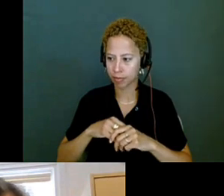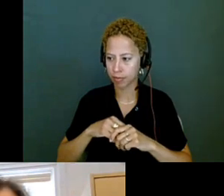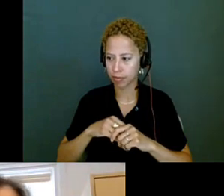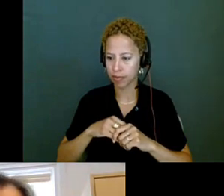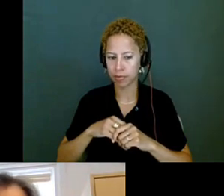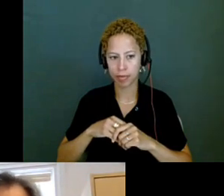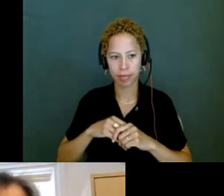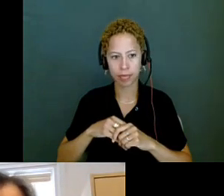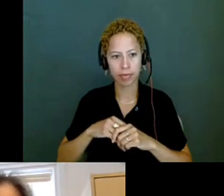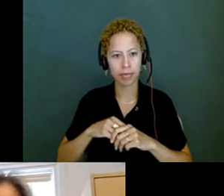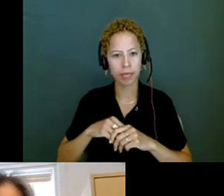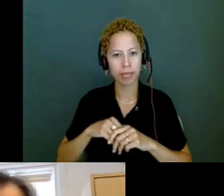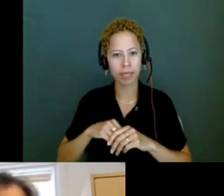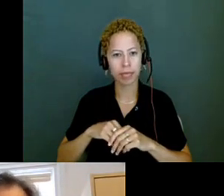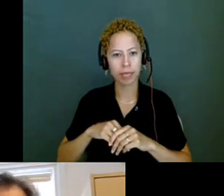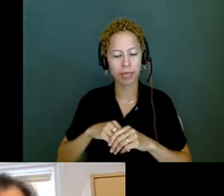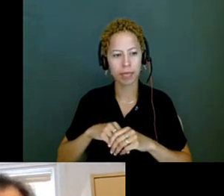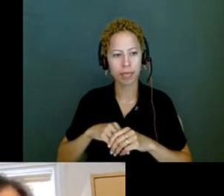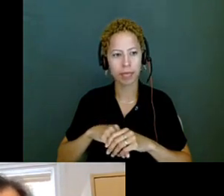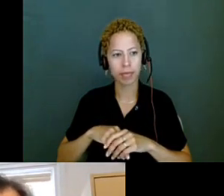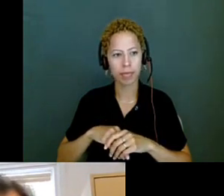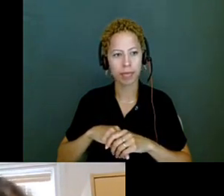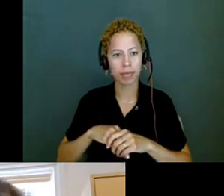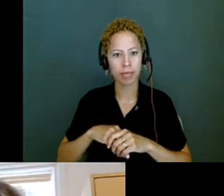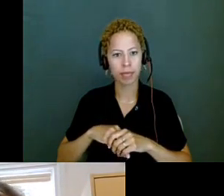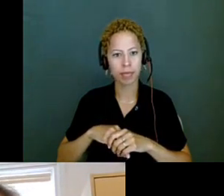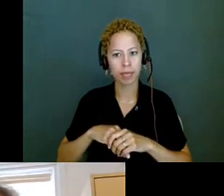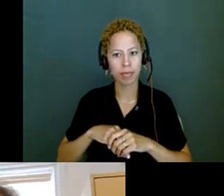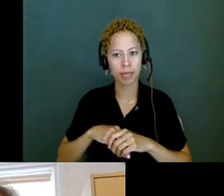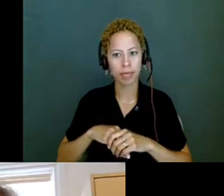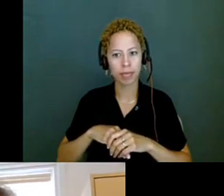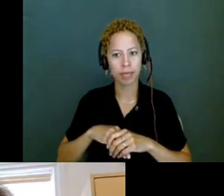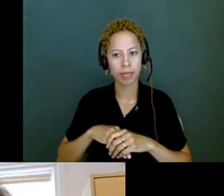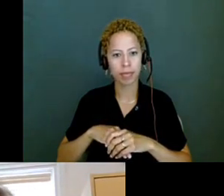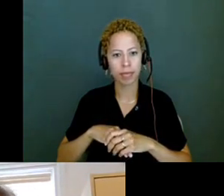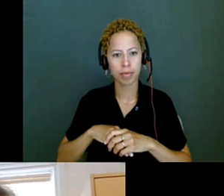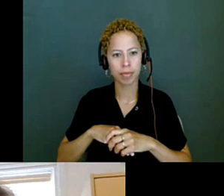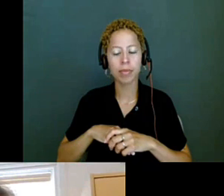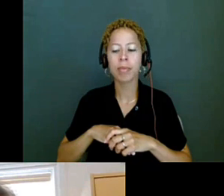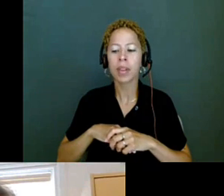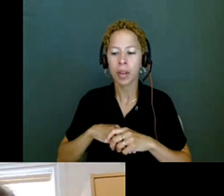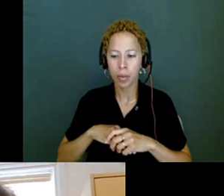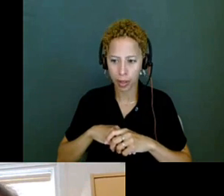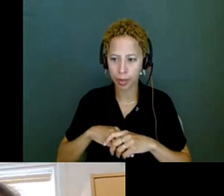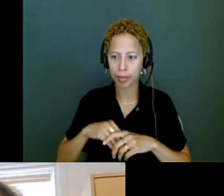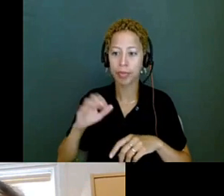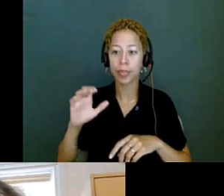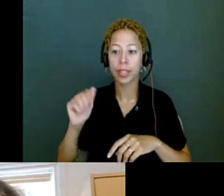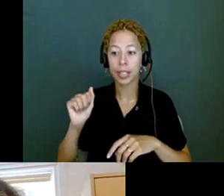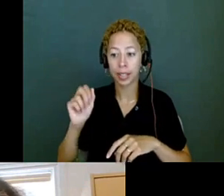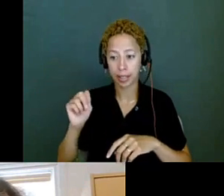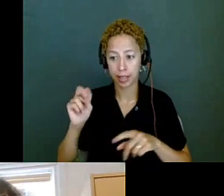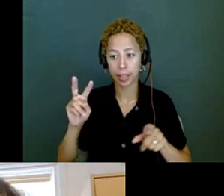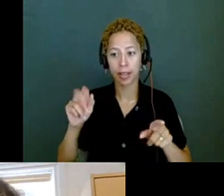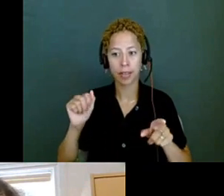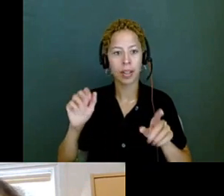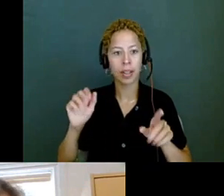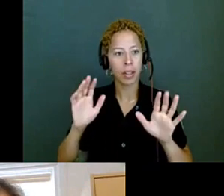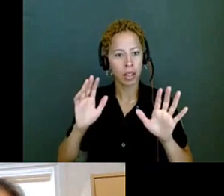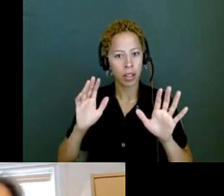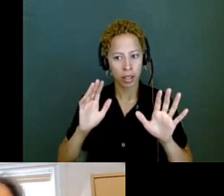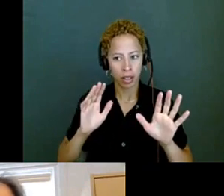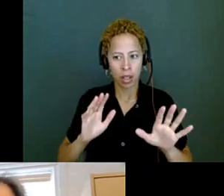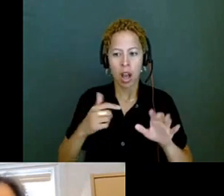on. All right. So we're going to look at Canva. I think what I'm going to do is save my walkthrough to